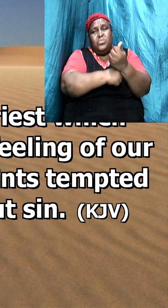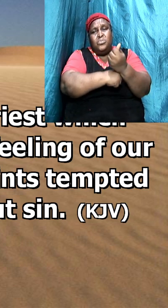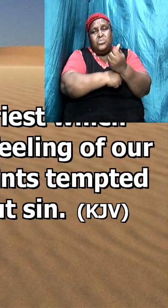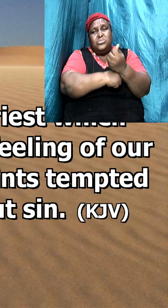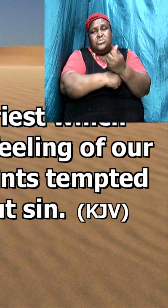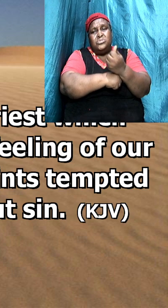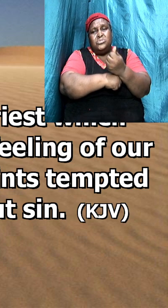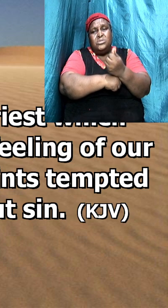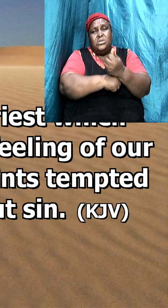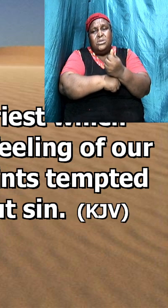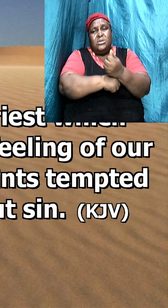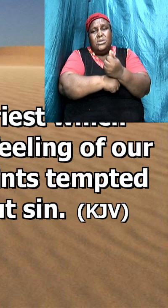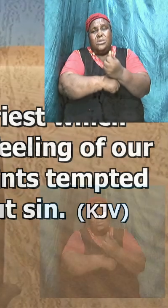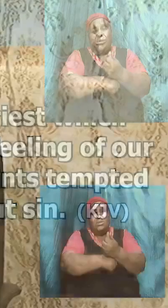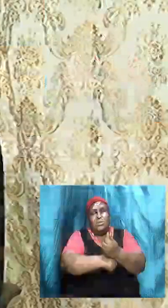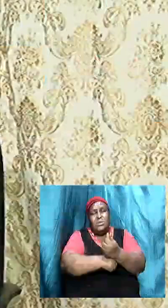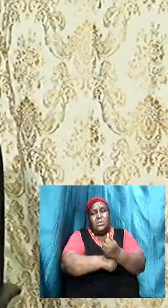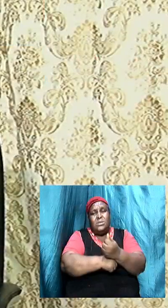teaches.